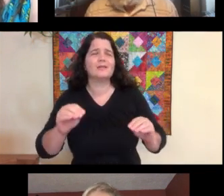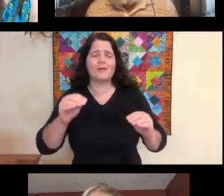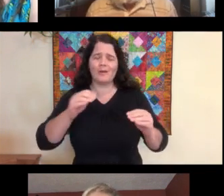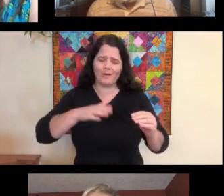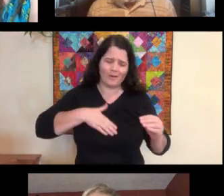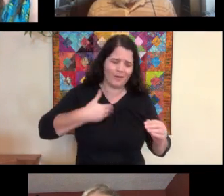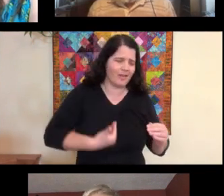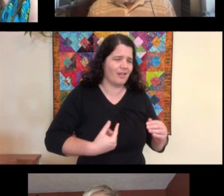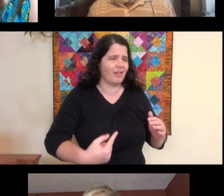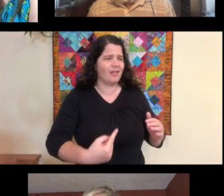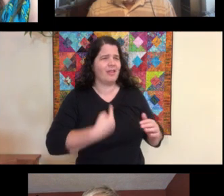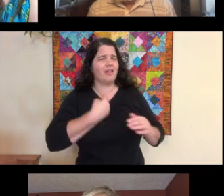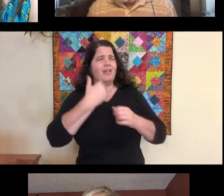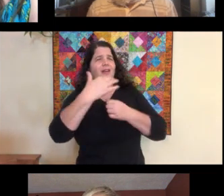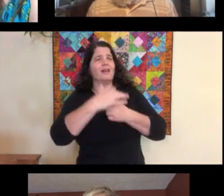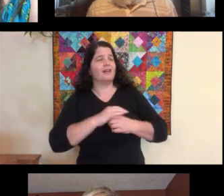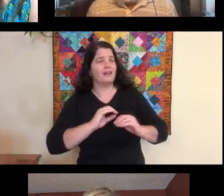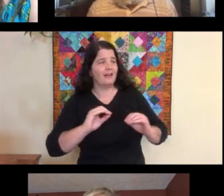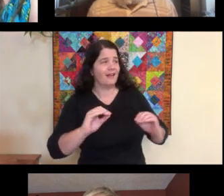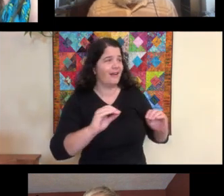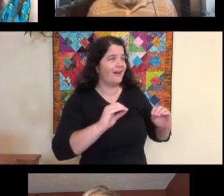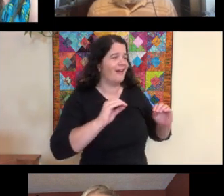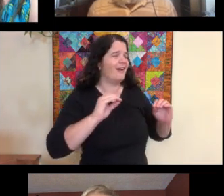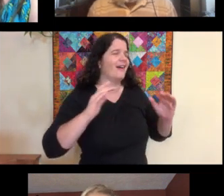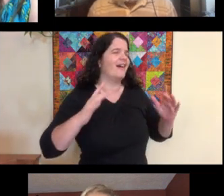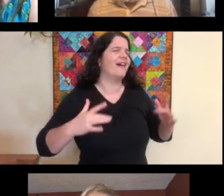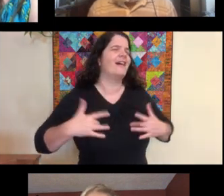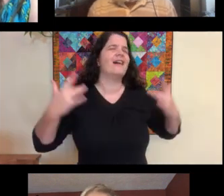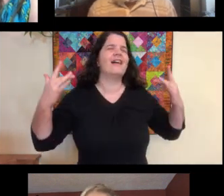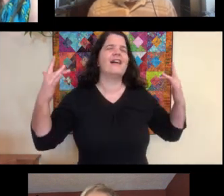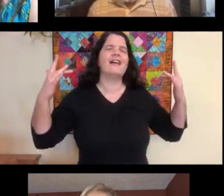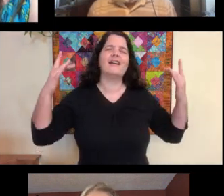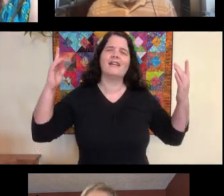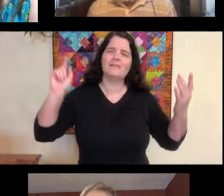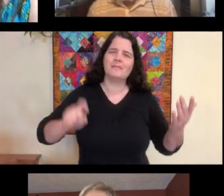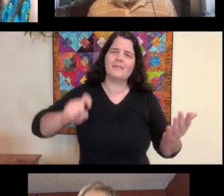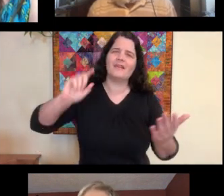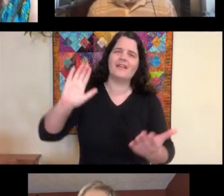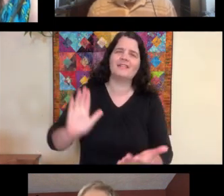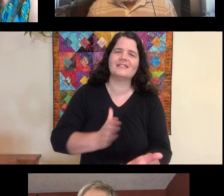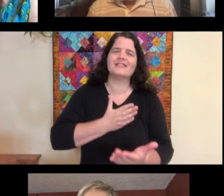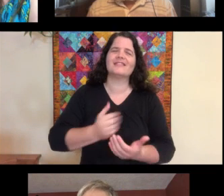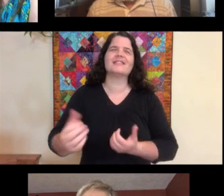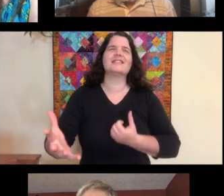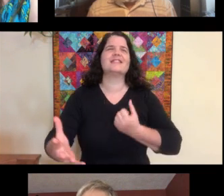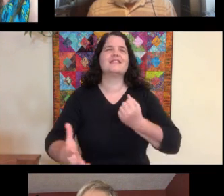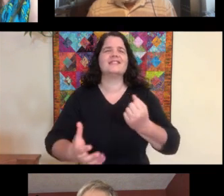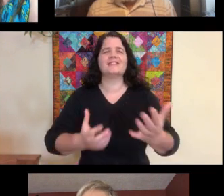are undefiled, how can I keep from